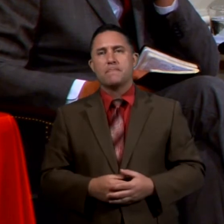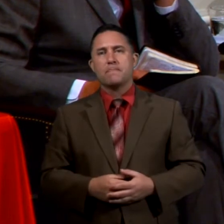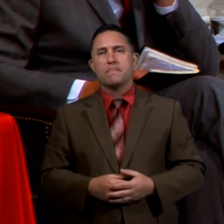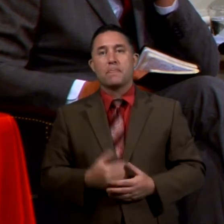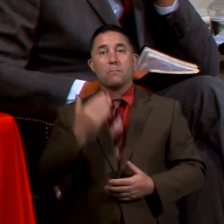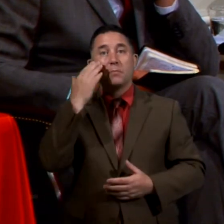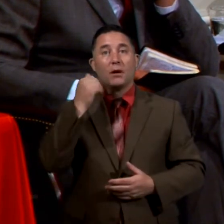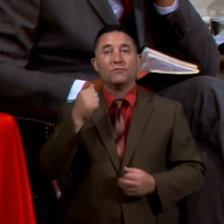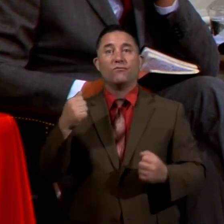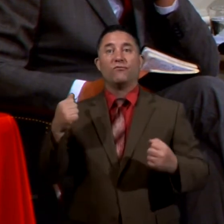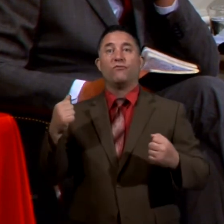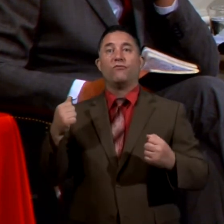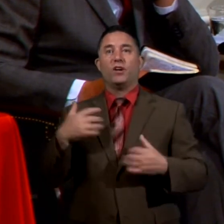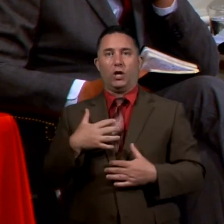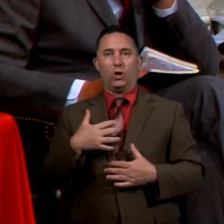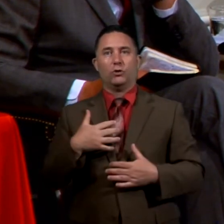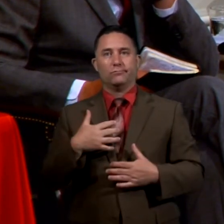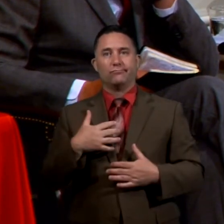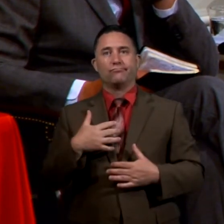because they allowed fear